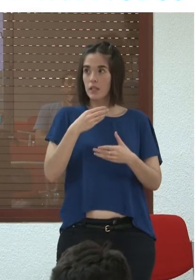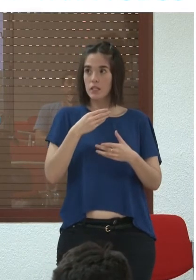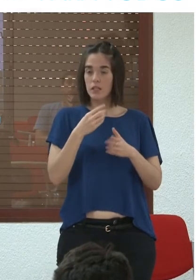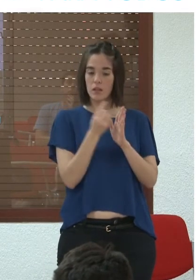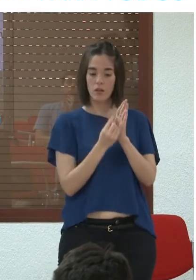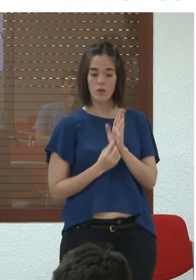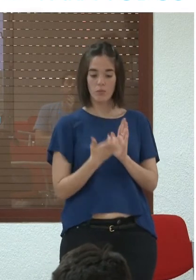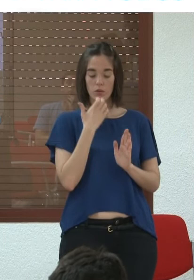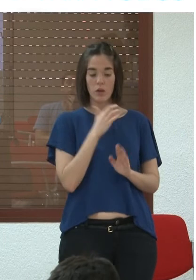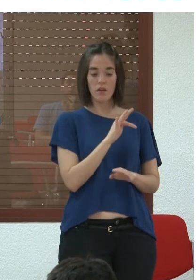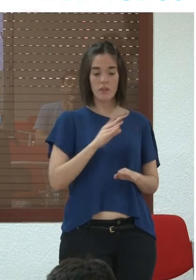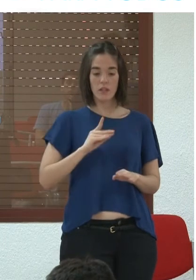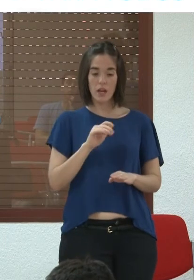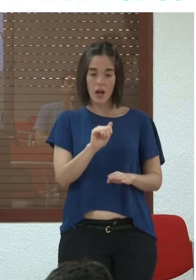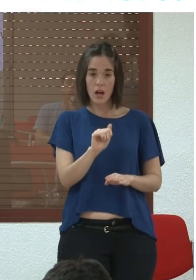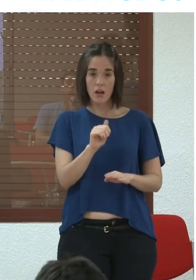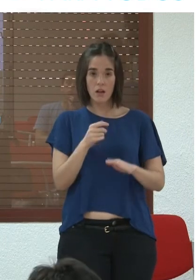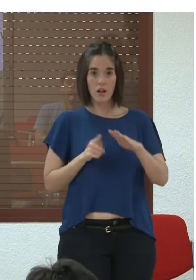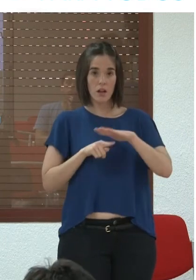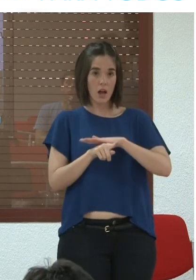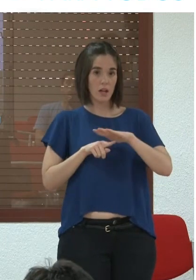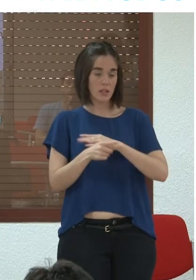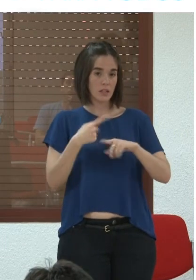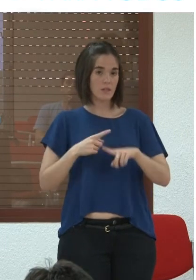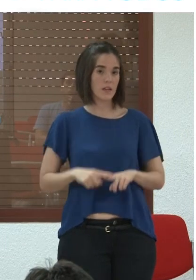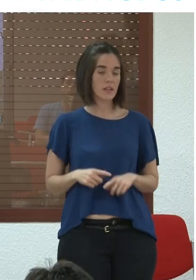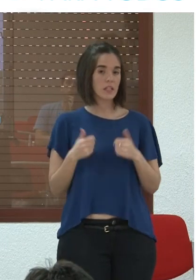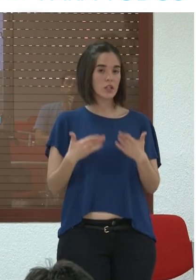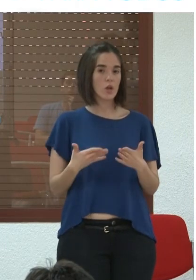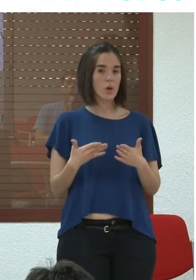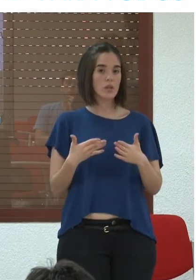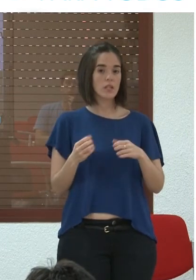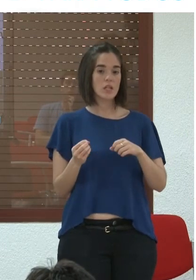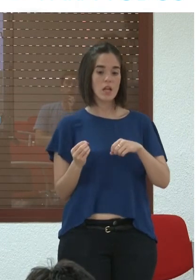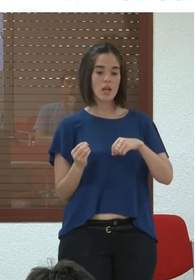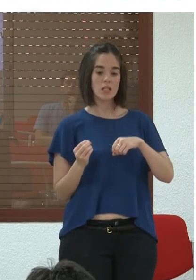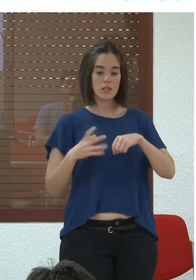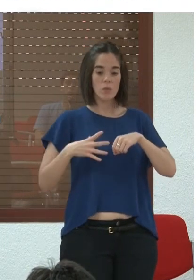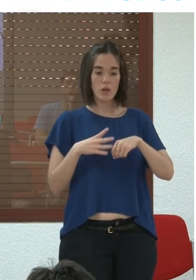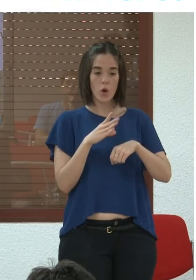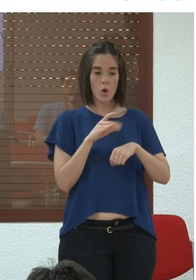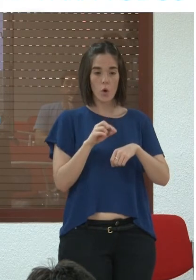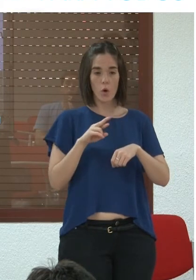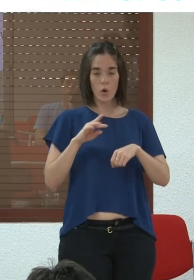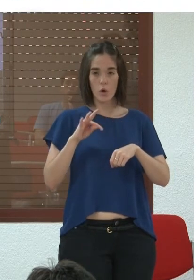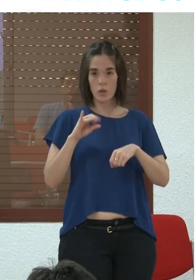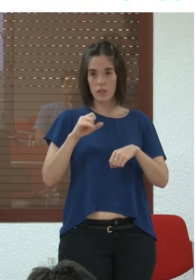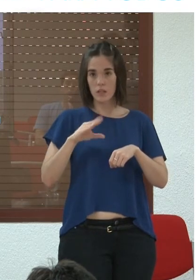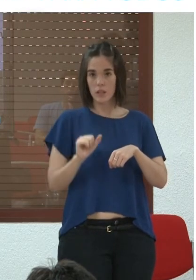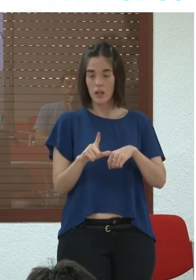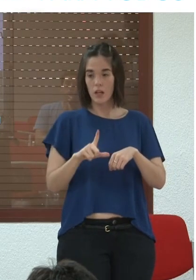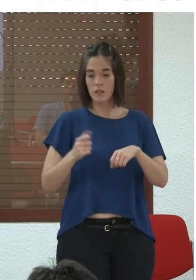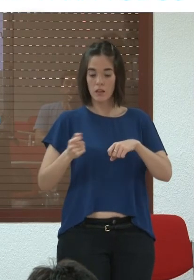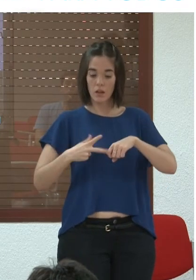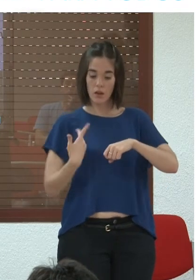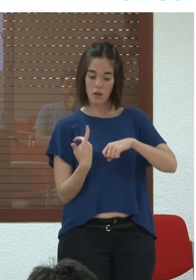are admitted para by crear, certain agencies such as the concretamente lo que sería la FDA, estimulación especially in the cortical, cortical con un stimulation. electrodo y inyectar